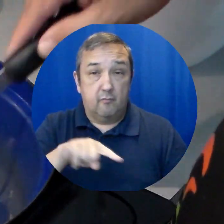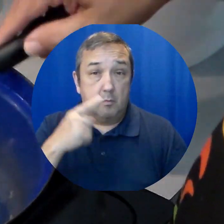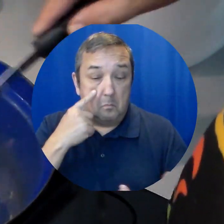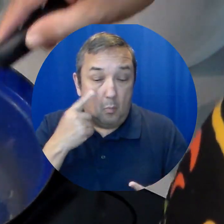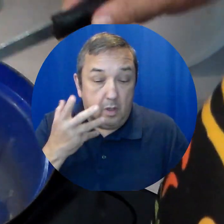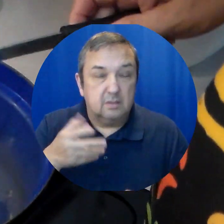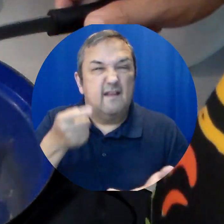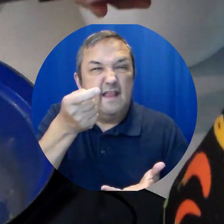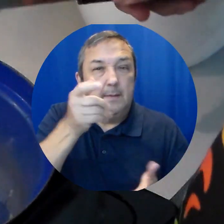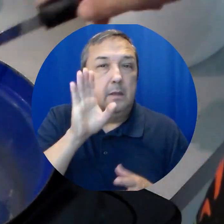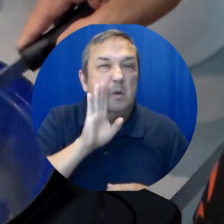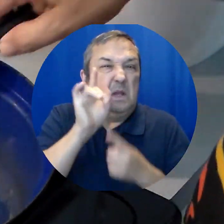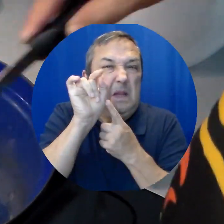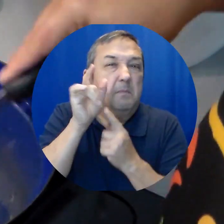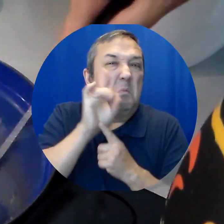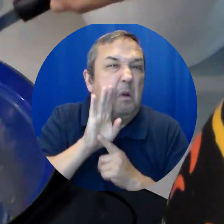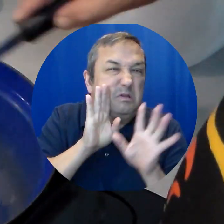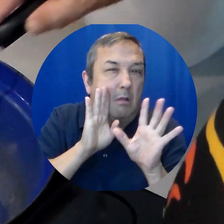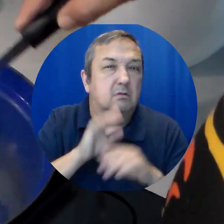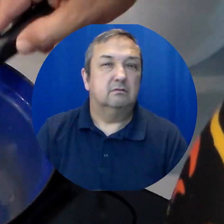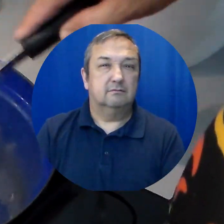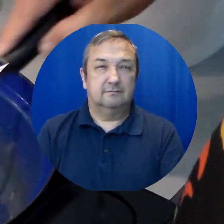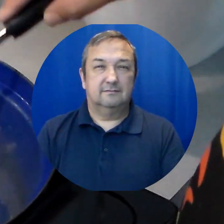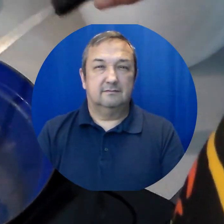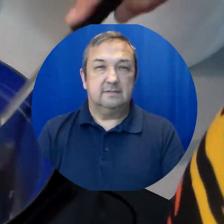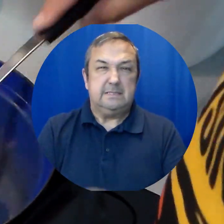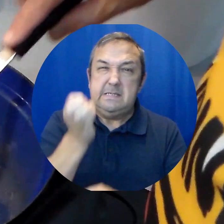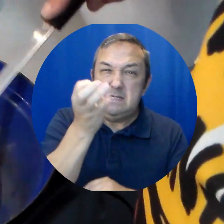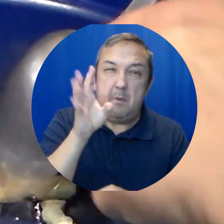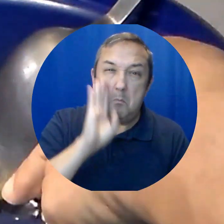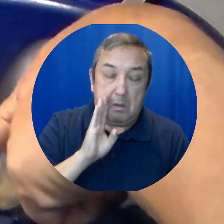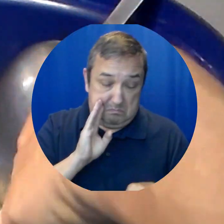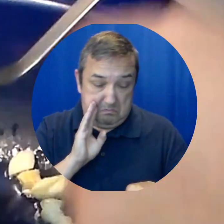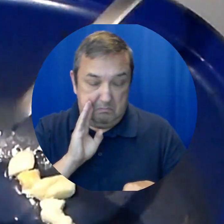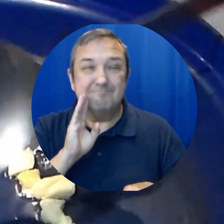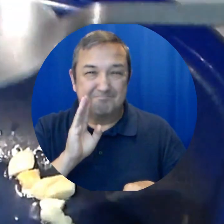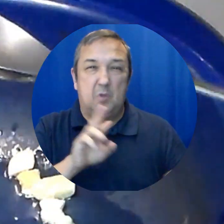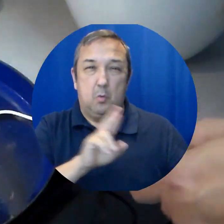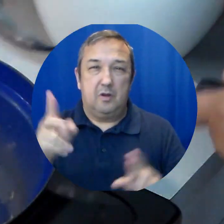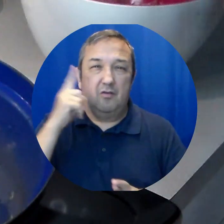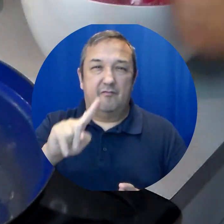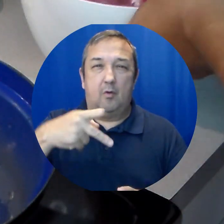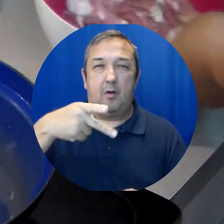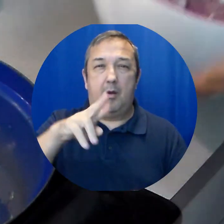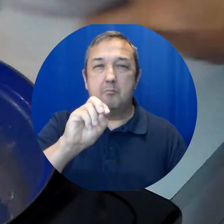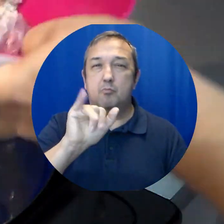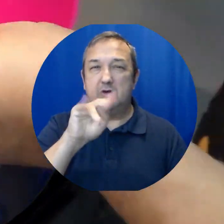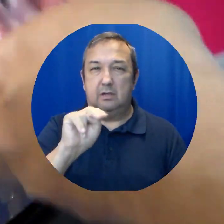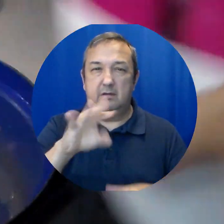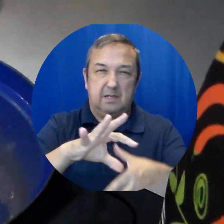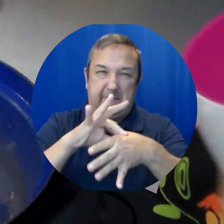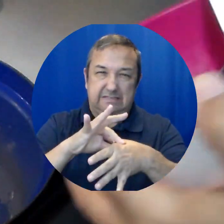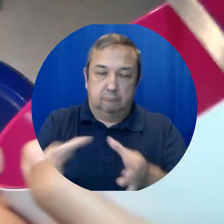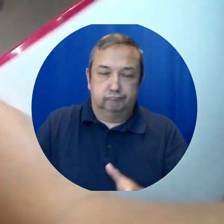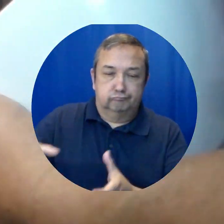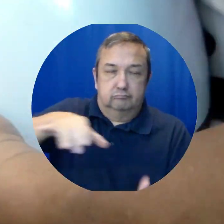Now what you're looking for is a little bit of brown, just a little bit of brown. When you see it, it's ready for the protein. Let's